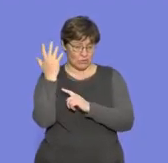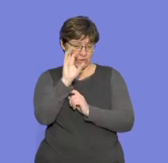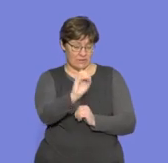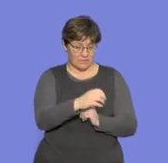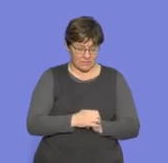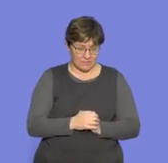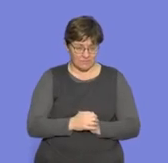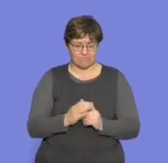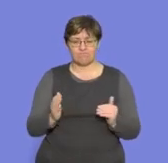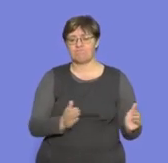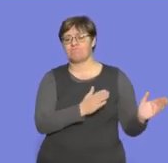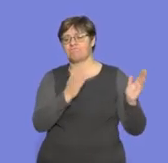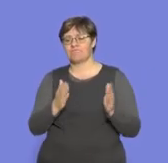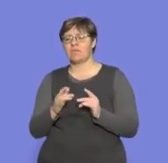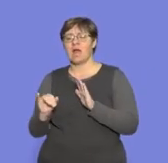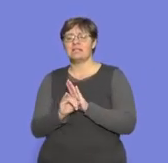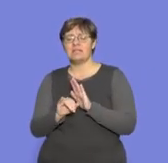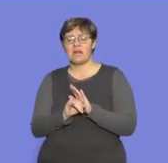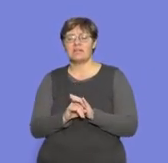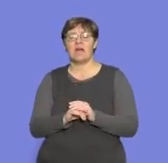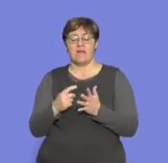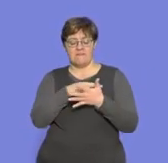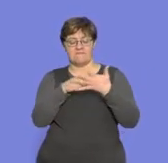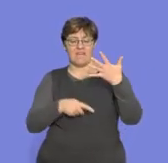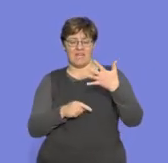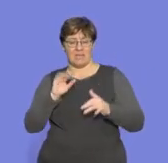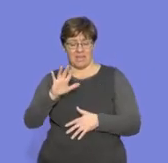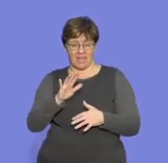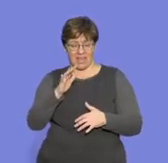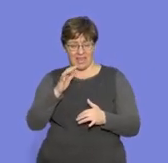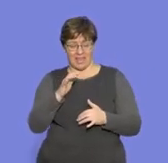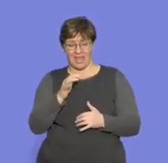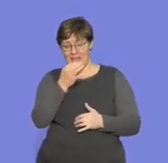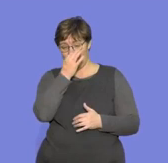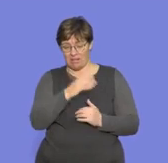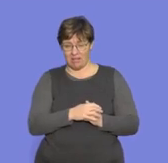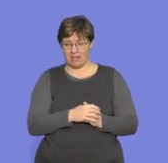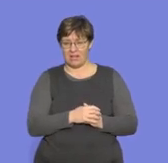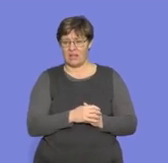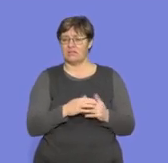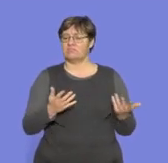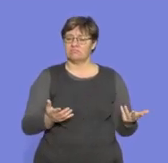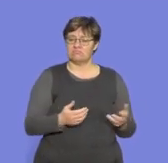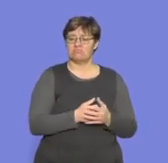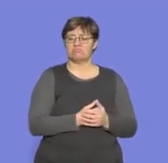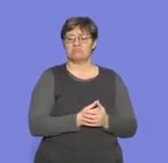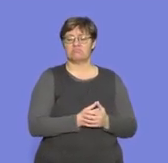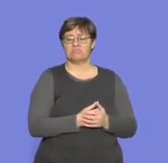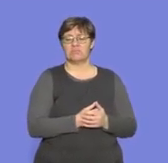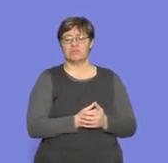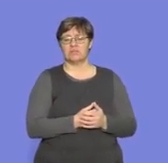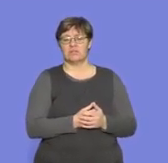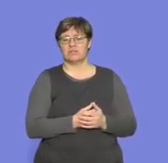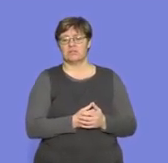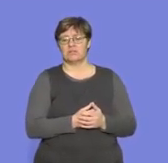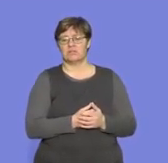South Africa being identified by the Big Five, this is where you would find them. So your Big Five, in terms of that's typically